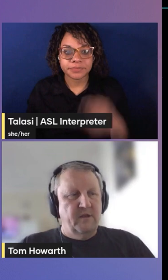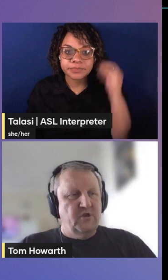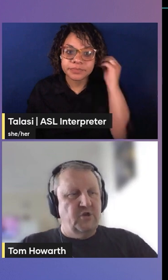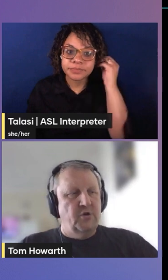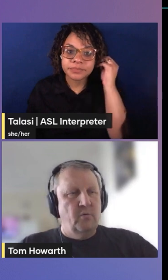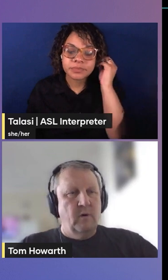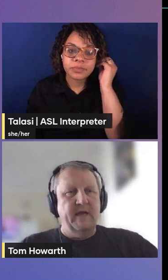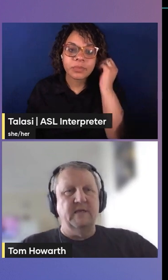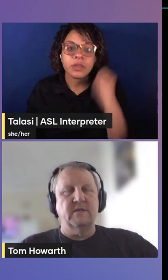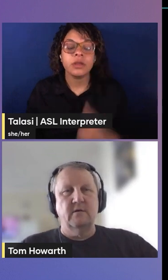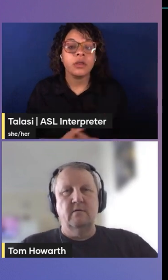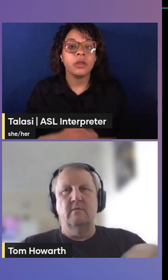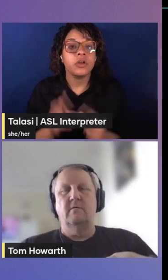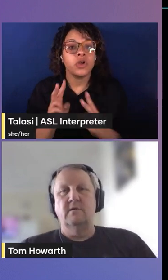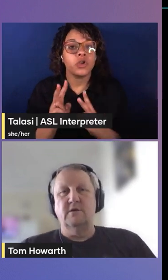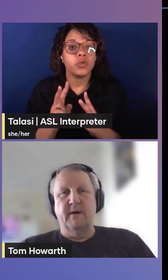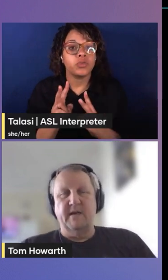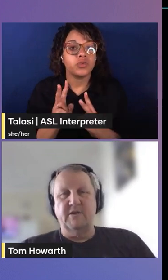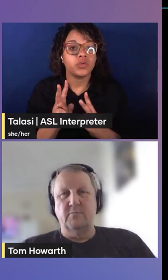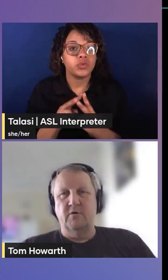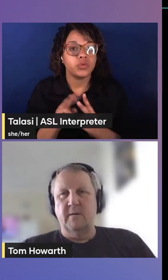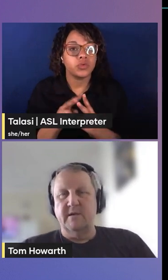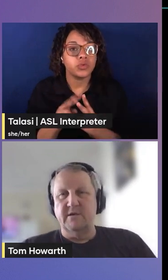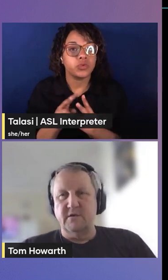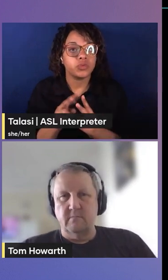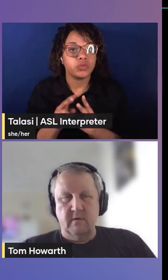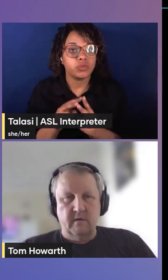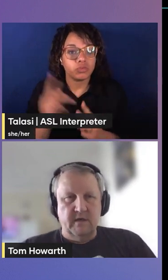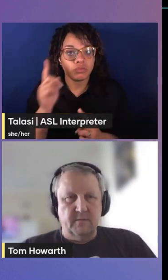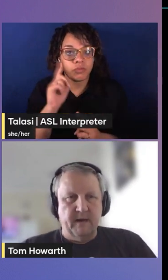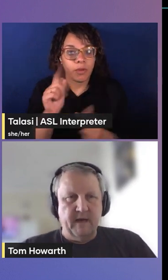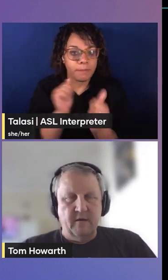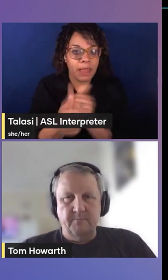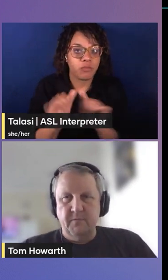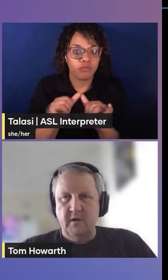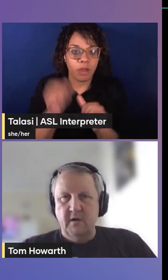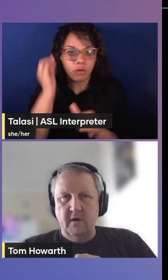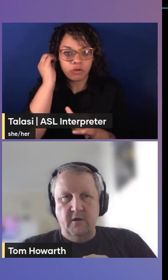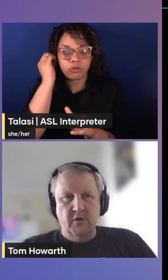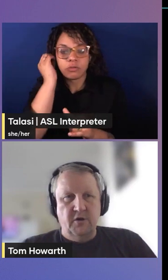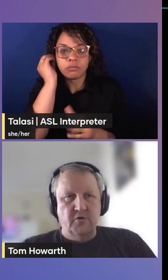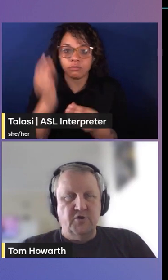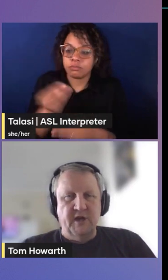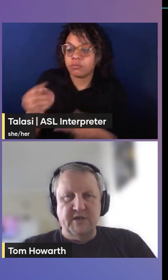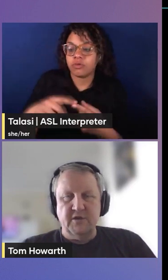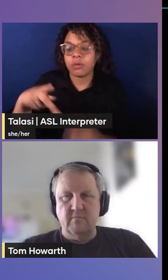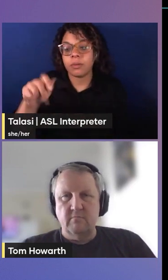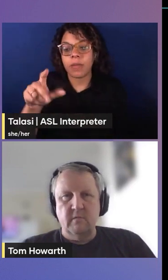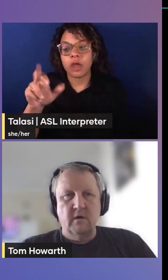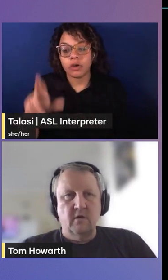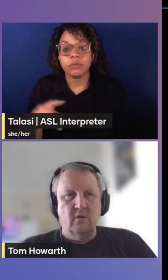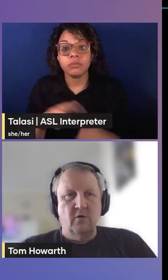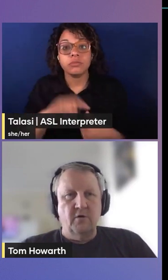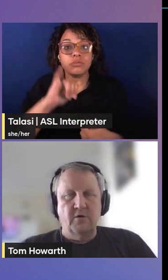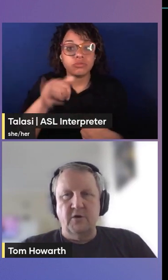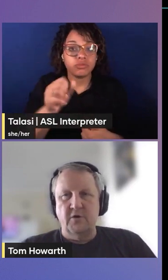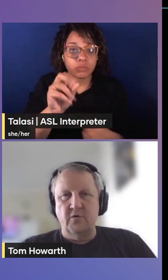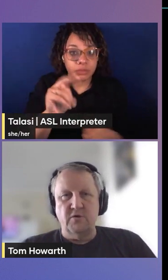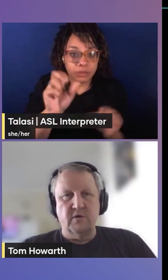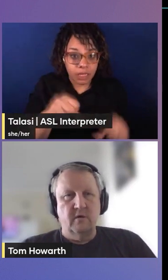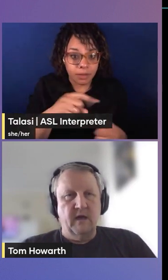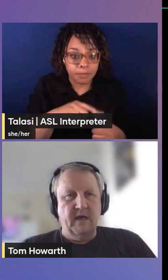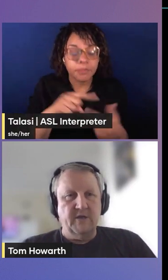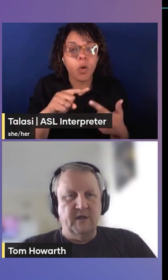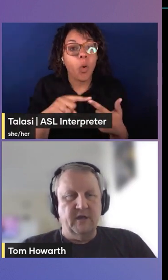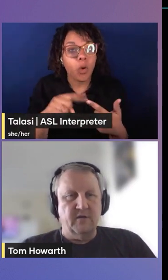Currently, there's two ways to pass your parameters into Packer. You can use JSON or you can